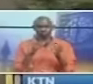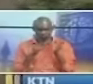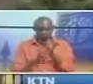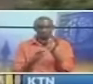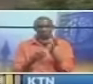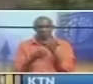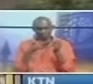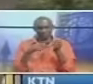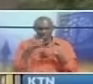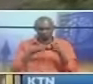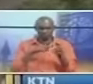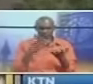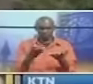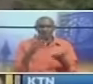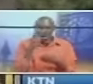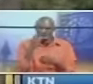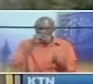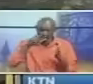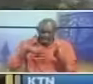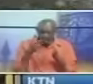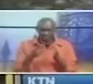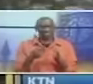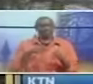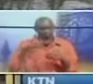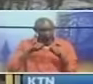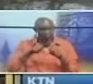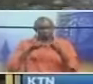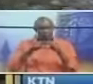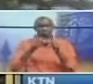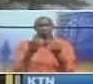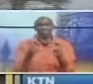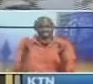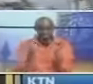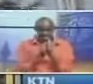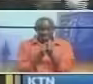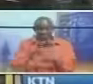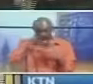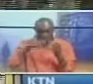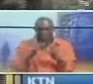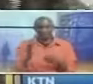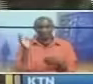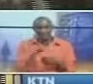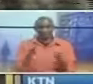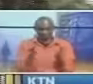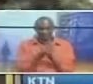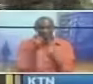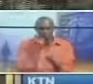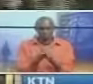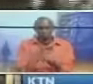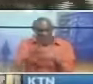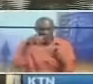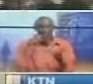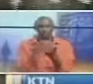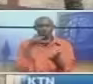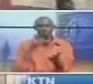force, and after at least 4 hours of practice at 10 a.m., all the troops come together to conduct an